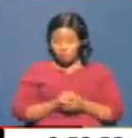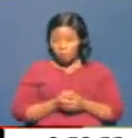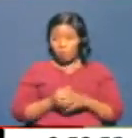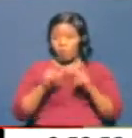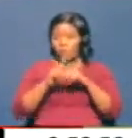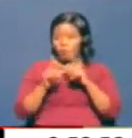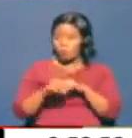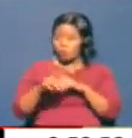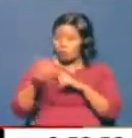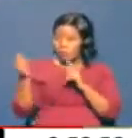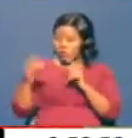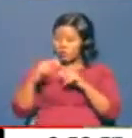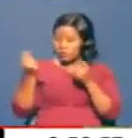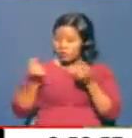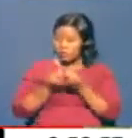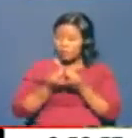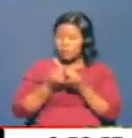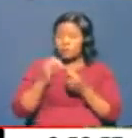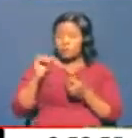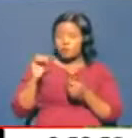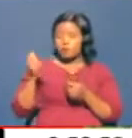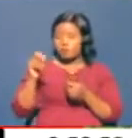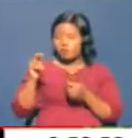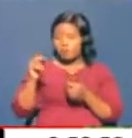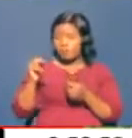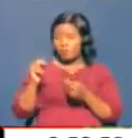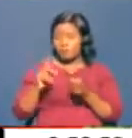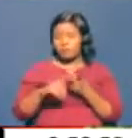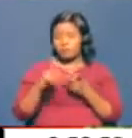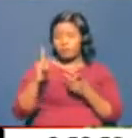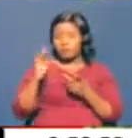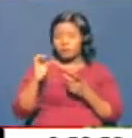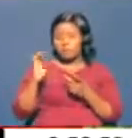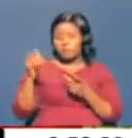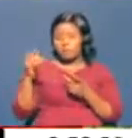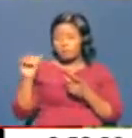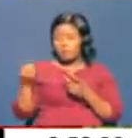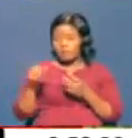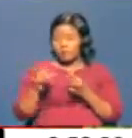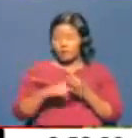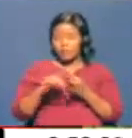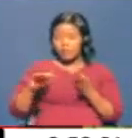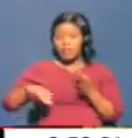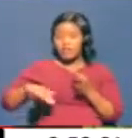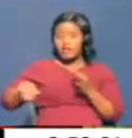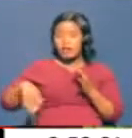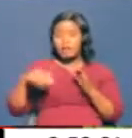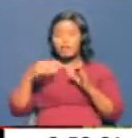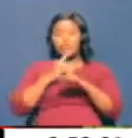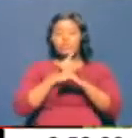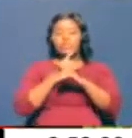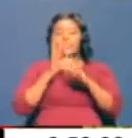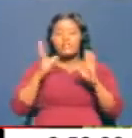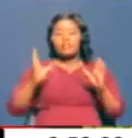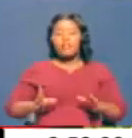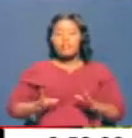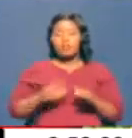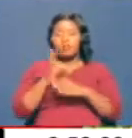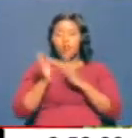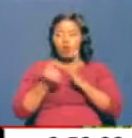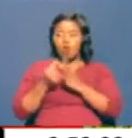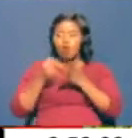Tasfir Ibone, Sar Alsain, Diegis Mala and an own goal by Cameroon defender Aju Jeudi helped Senegal beat